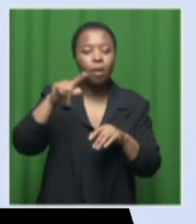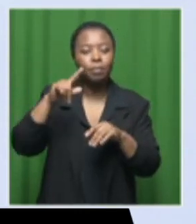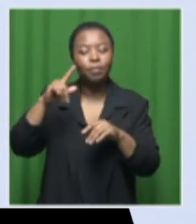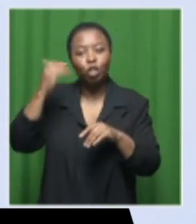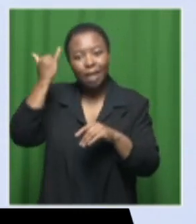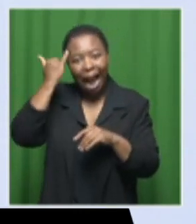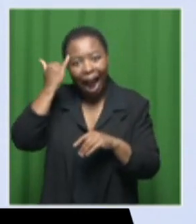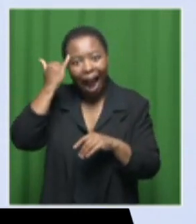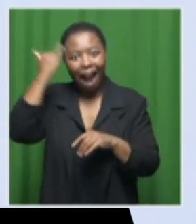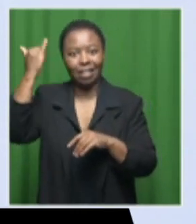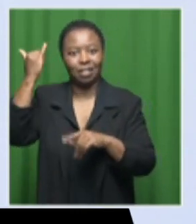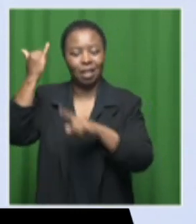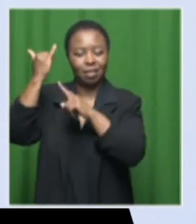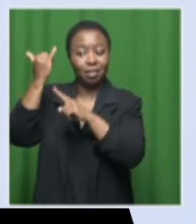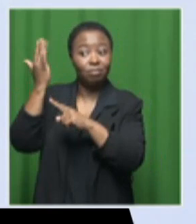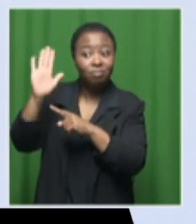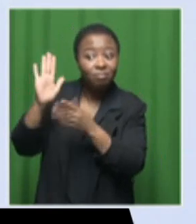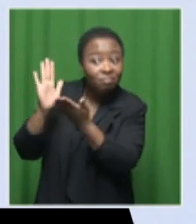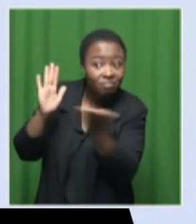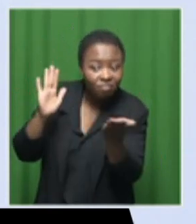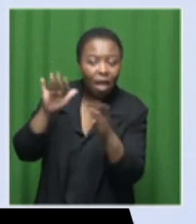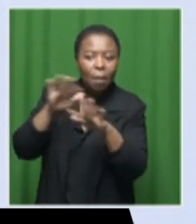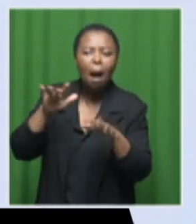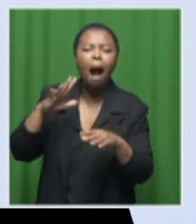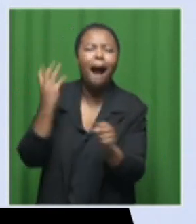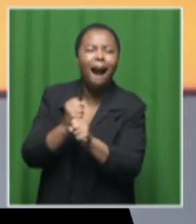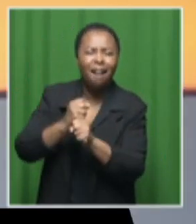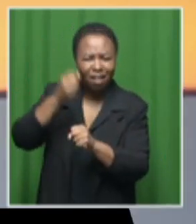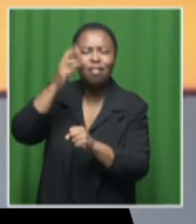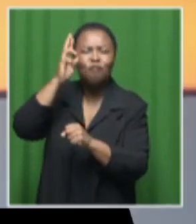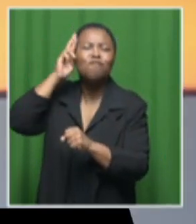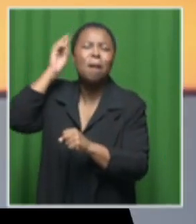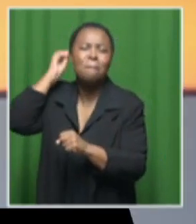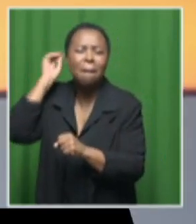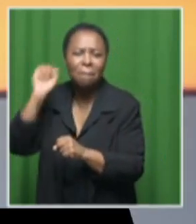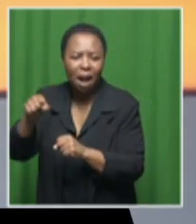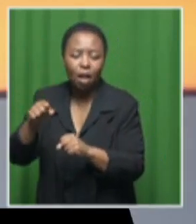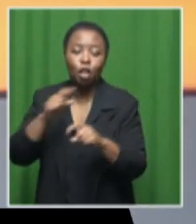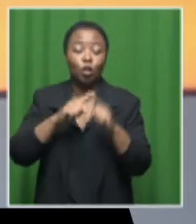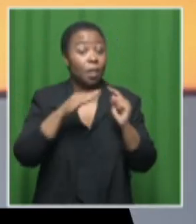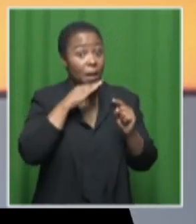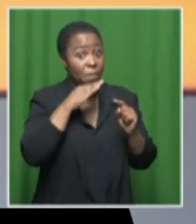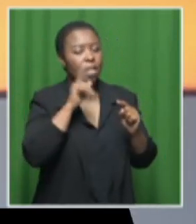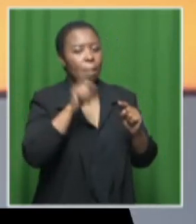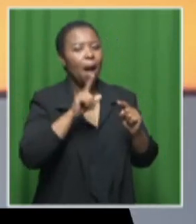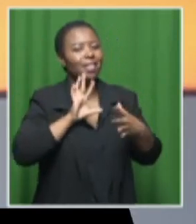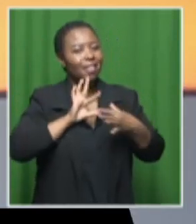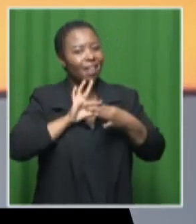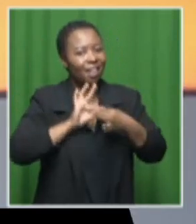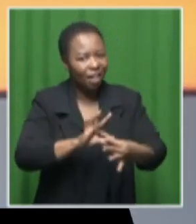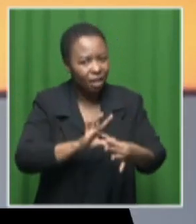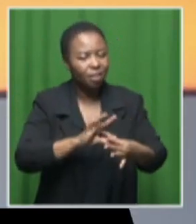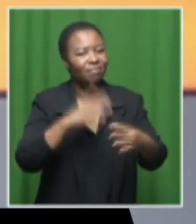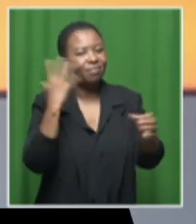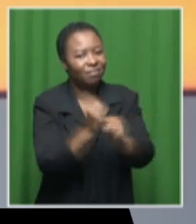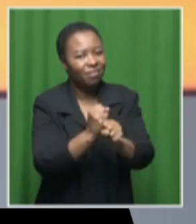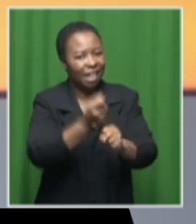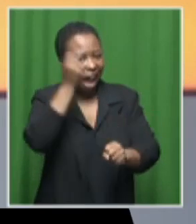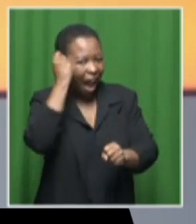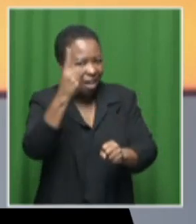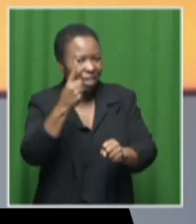certain ideas and try and make people remember certain things. So basically everybody needs to strike a resonance with your work in terms of